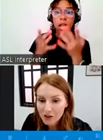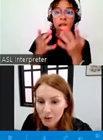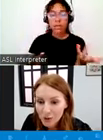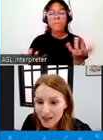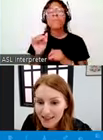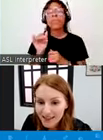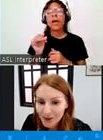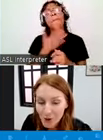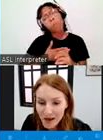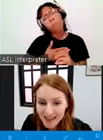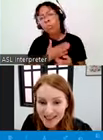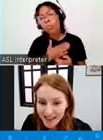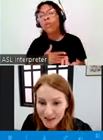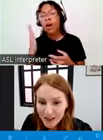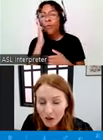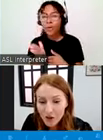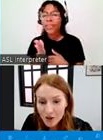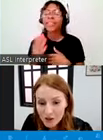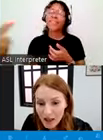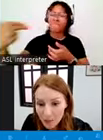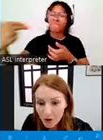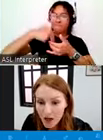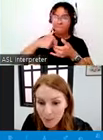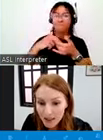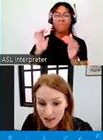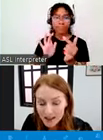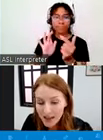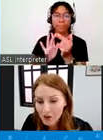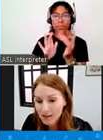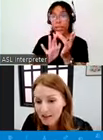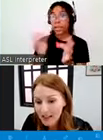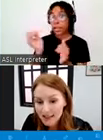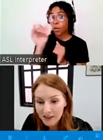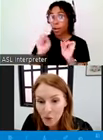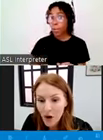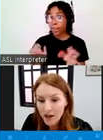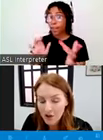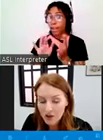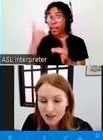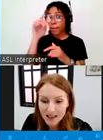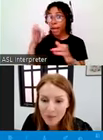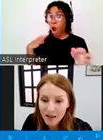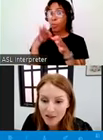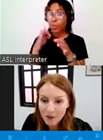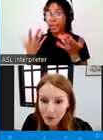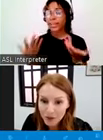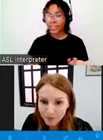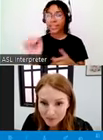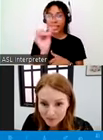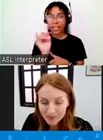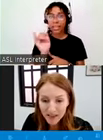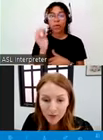please do join us there. You can also sign up for updates and you can send in questions to the email on the